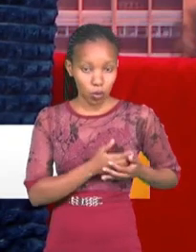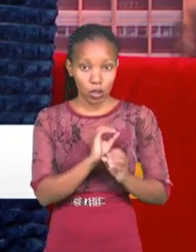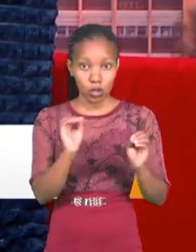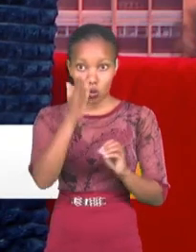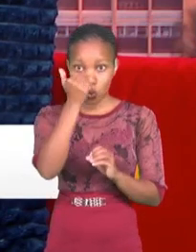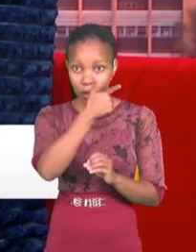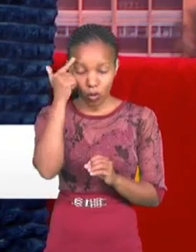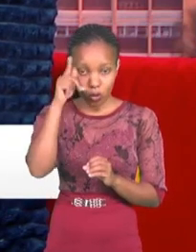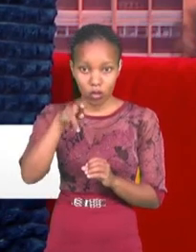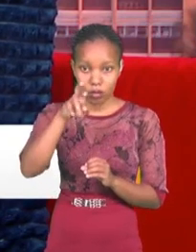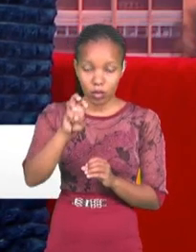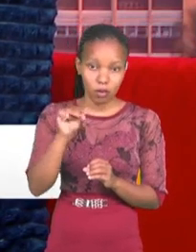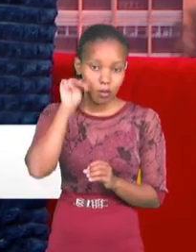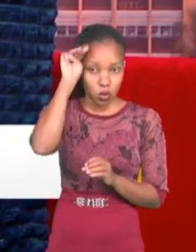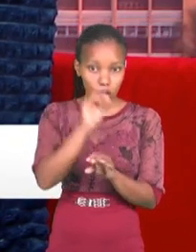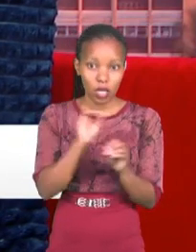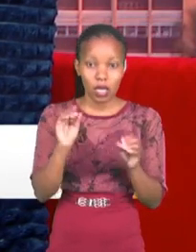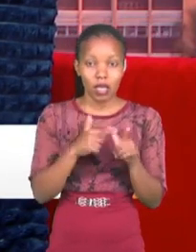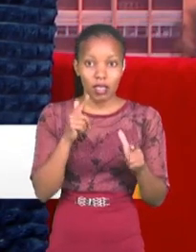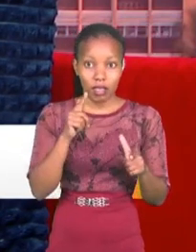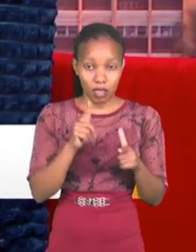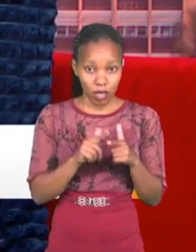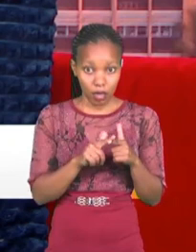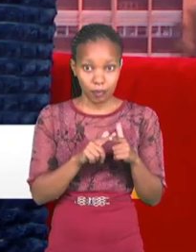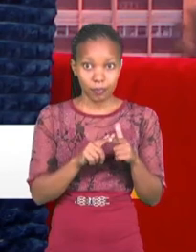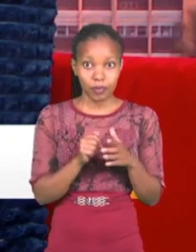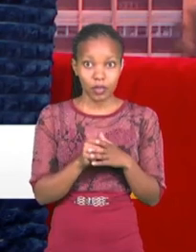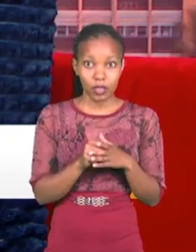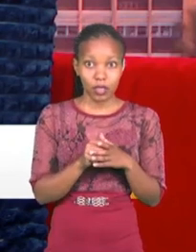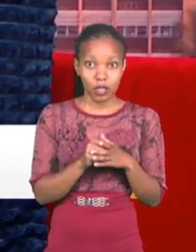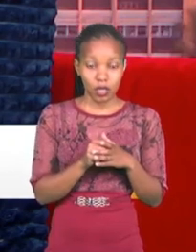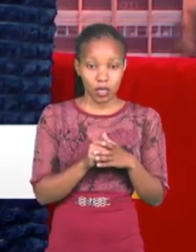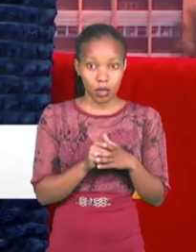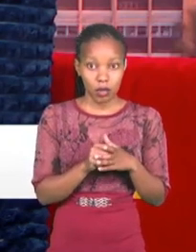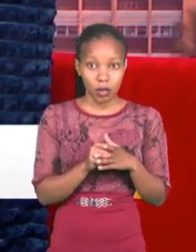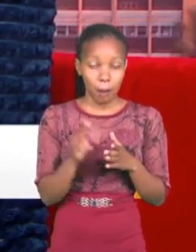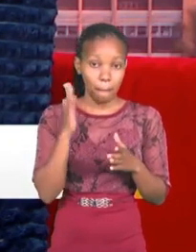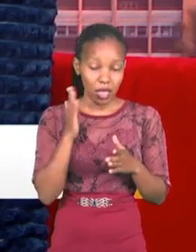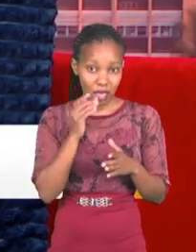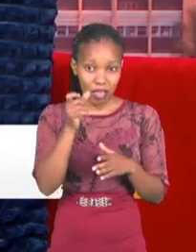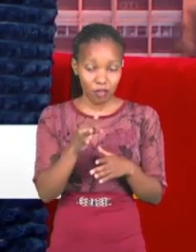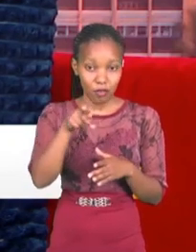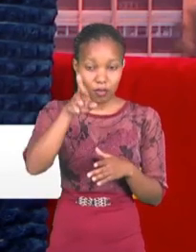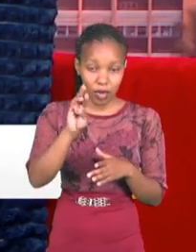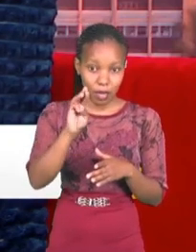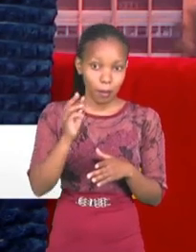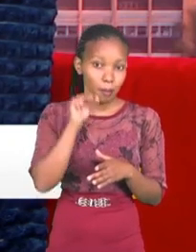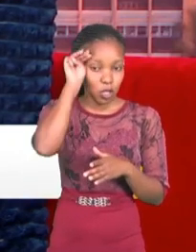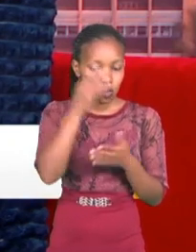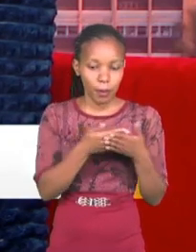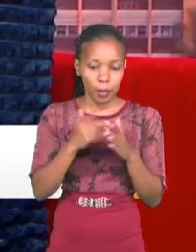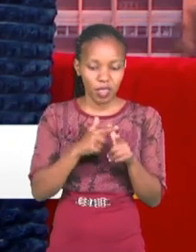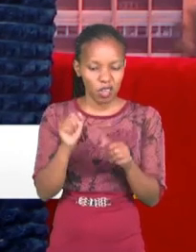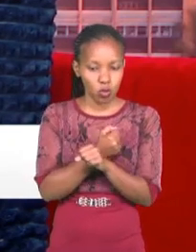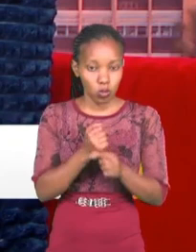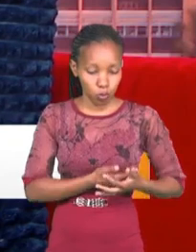prematurity because breast milk does not produce in premature babies, sometimes premature mothers. So it depends on breast